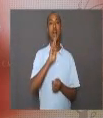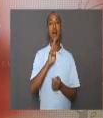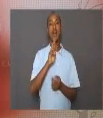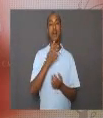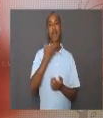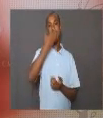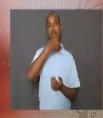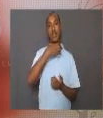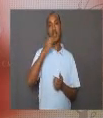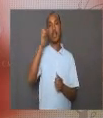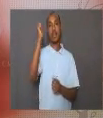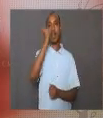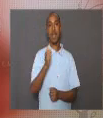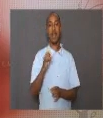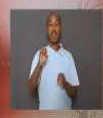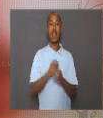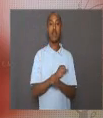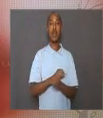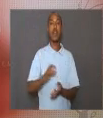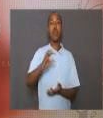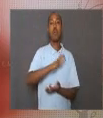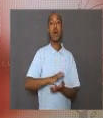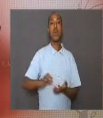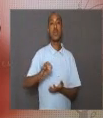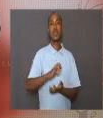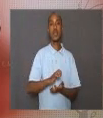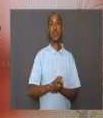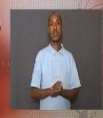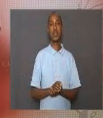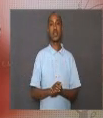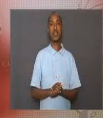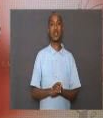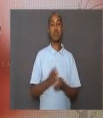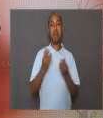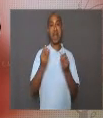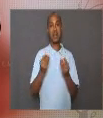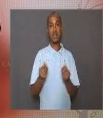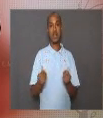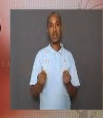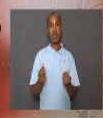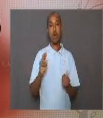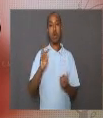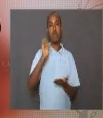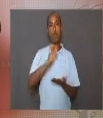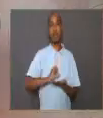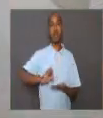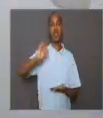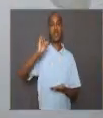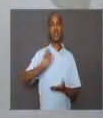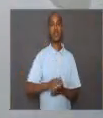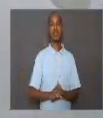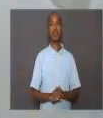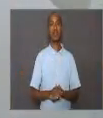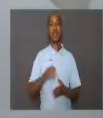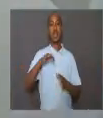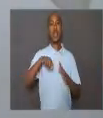air, inorganic compounds tend to just melt or vaporize.